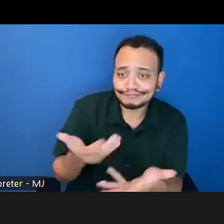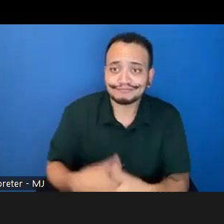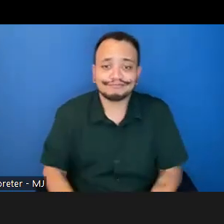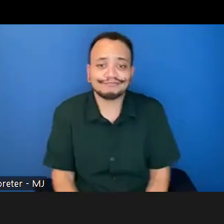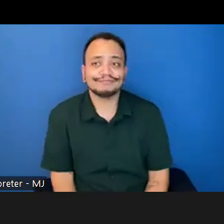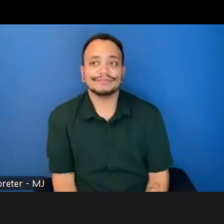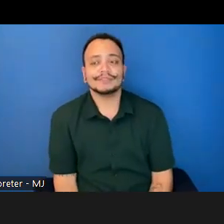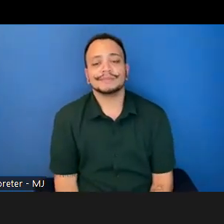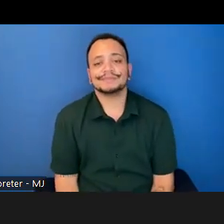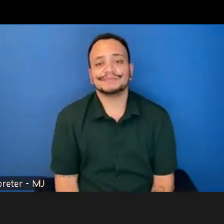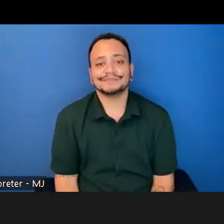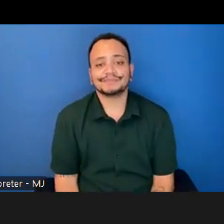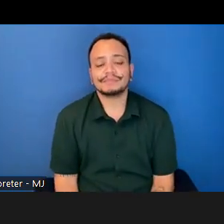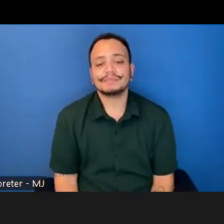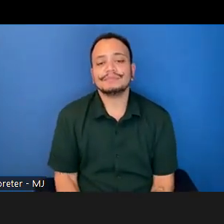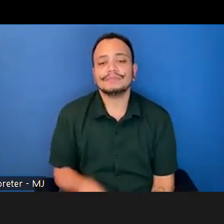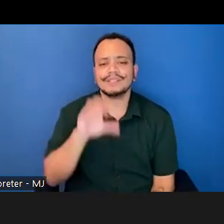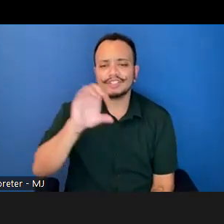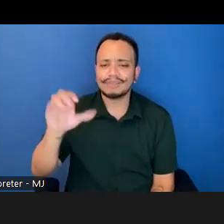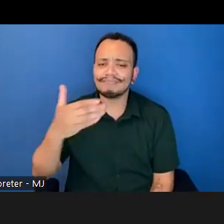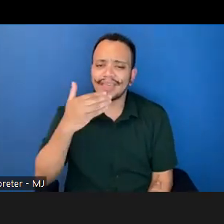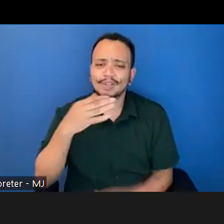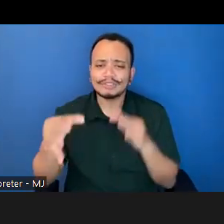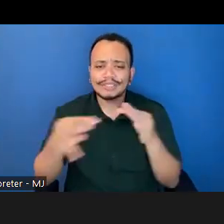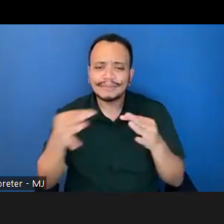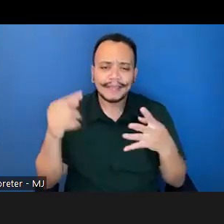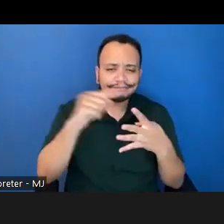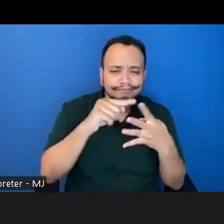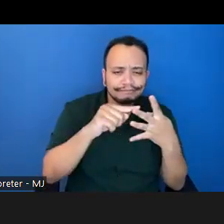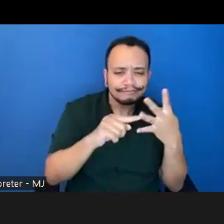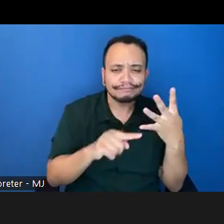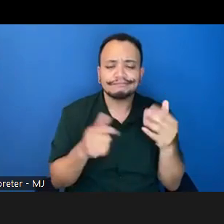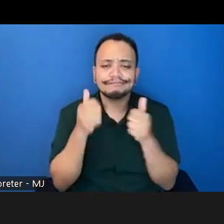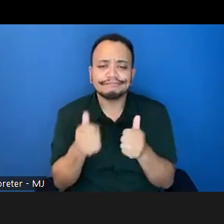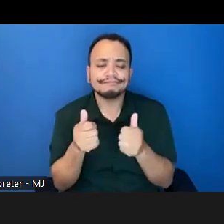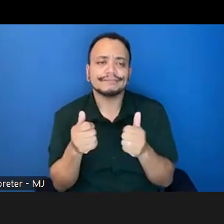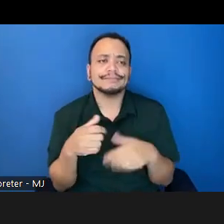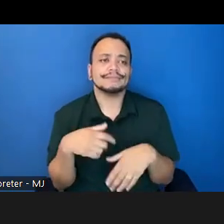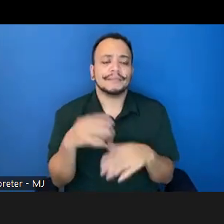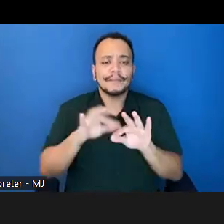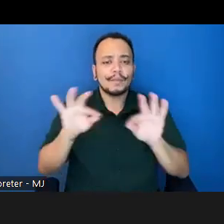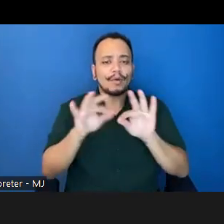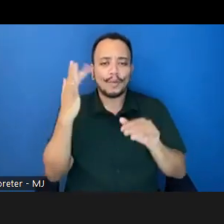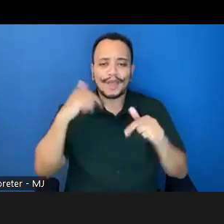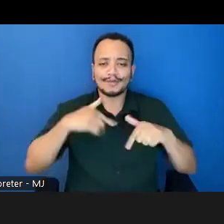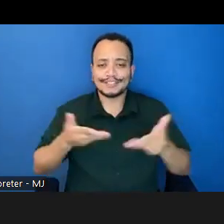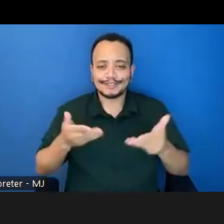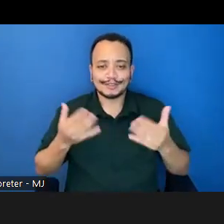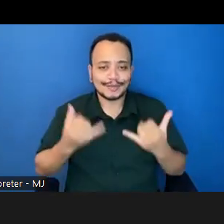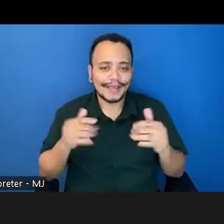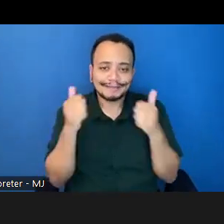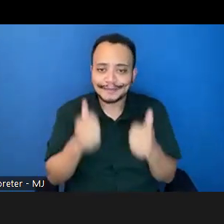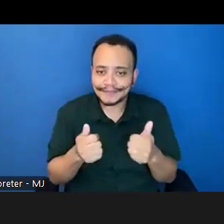Yeah, so absolutely. I love that. So sort of defining and talking about why we're here. And we're going to take a